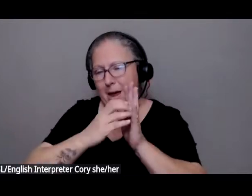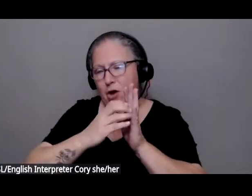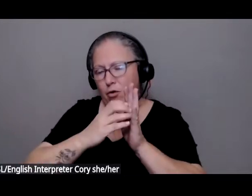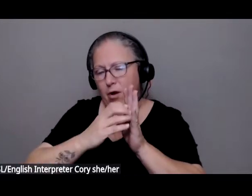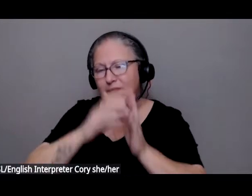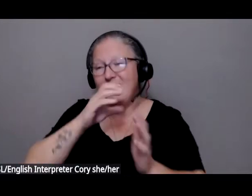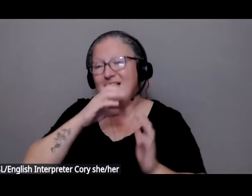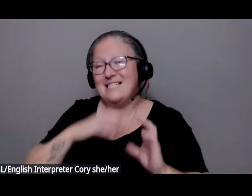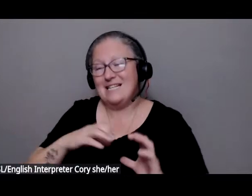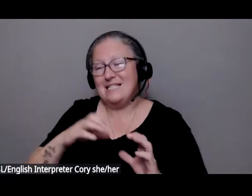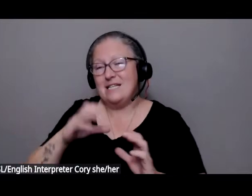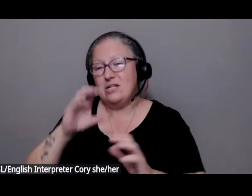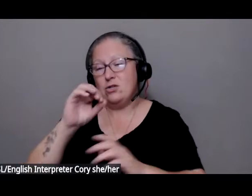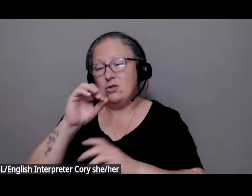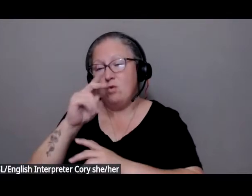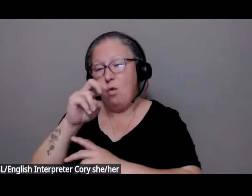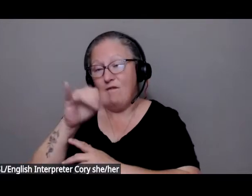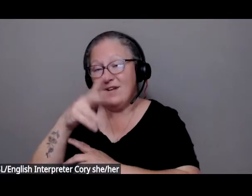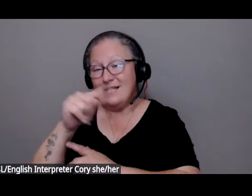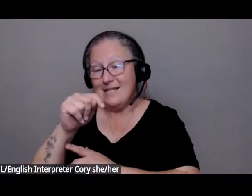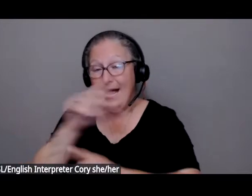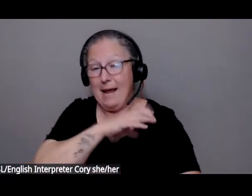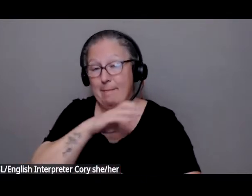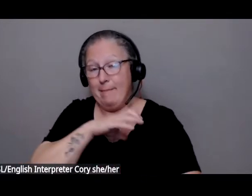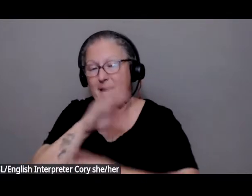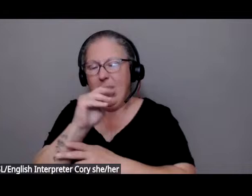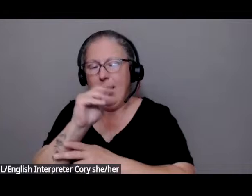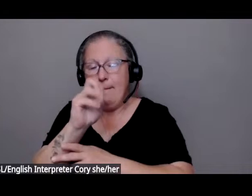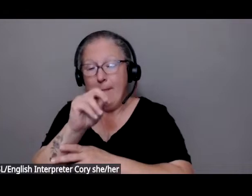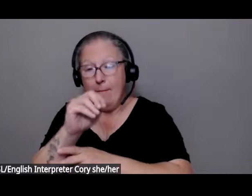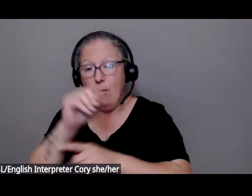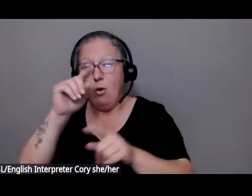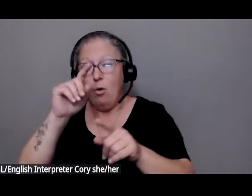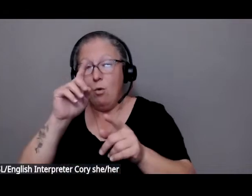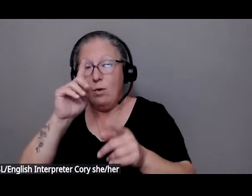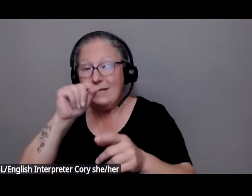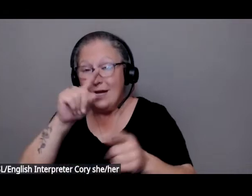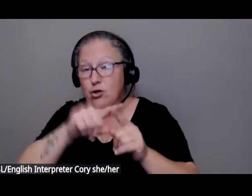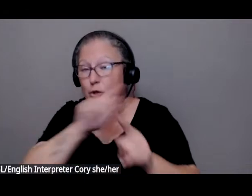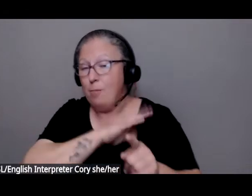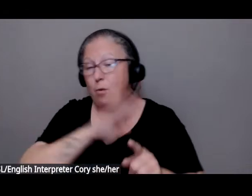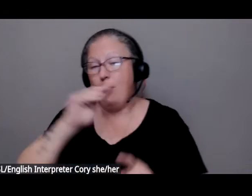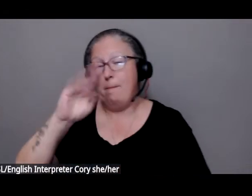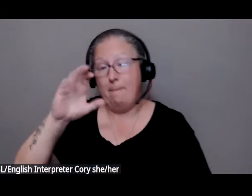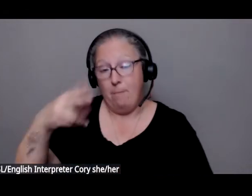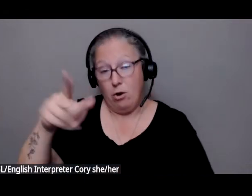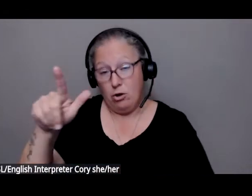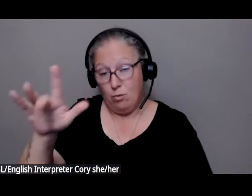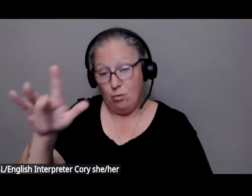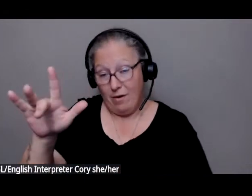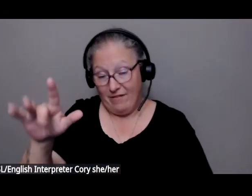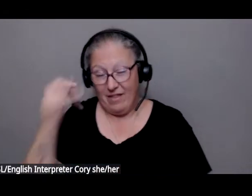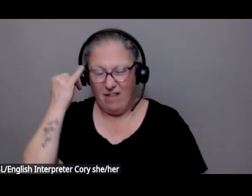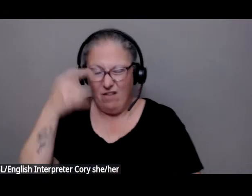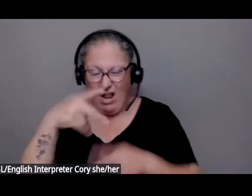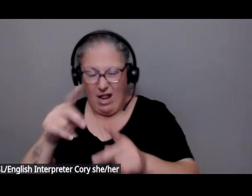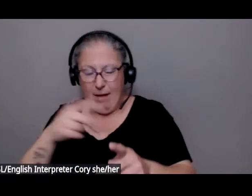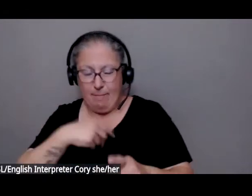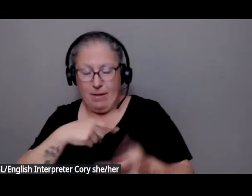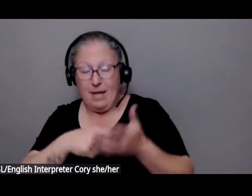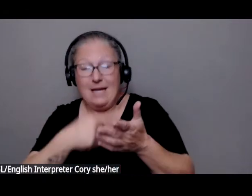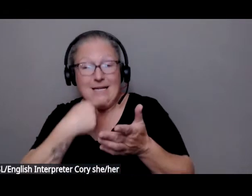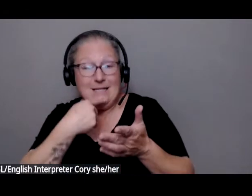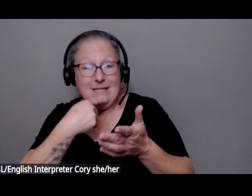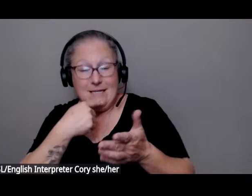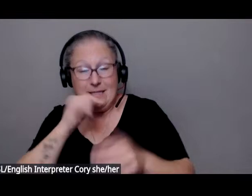Citizens Oversight Committee memo to the board dated March 25th. And if you'll allow me, it reads, based upon